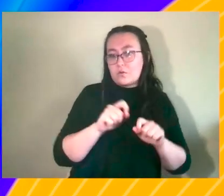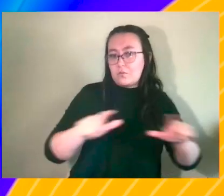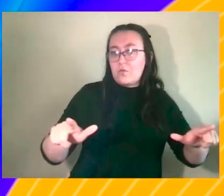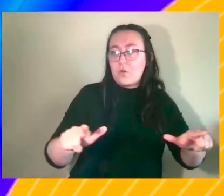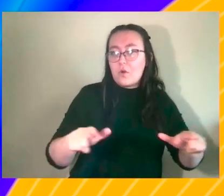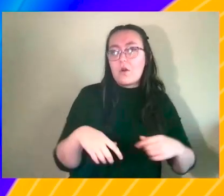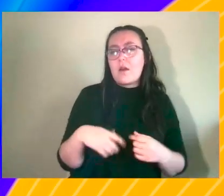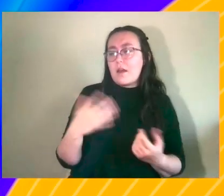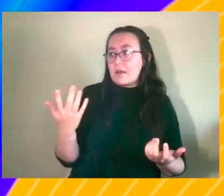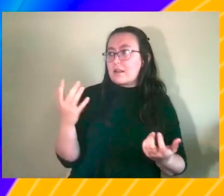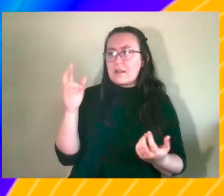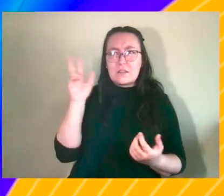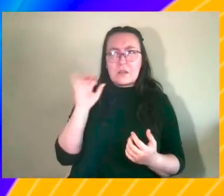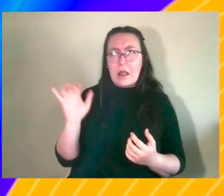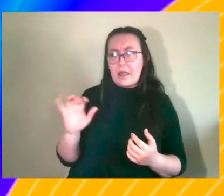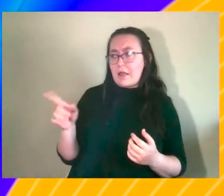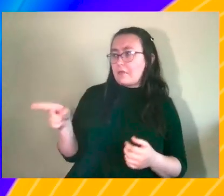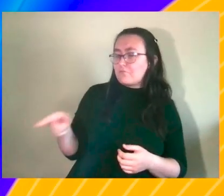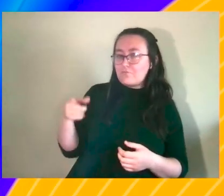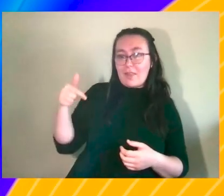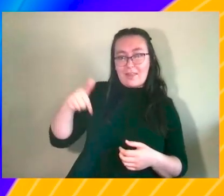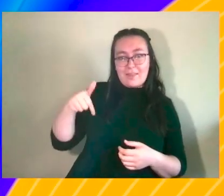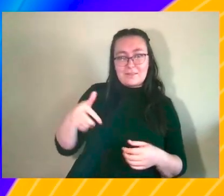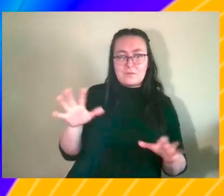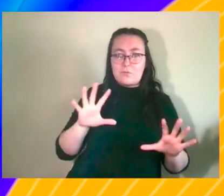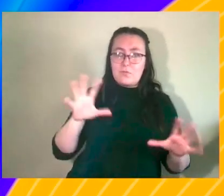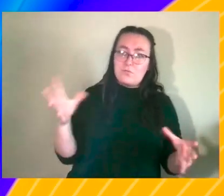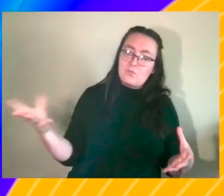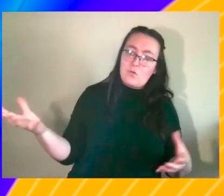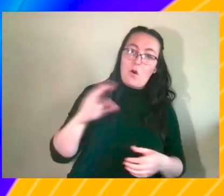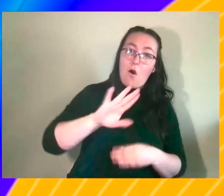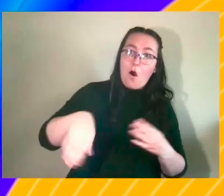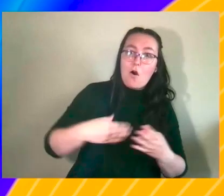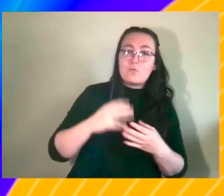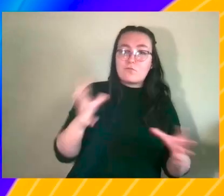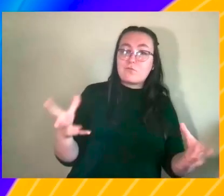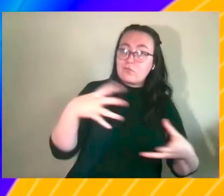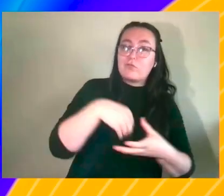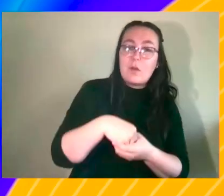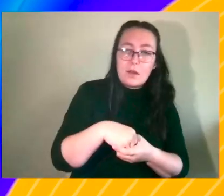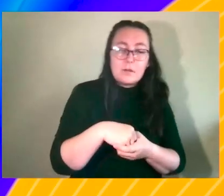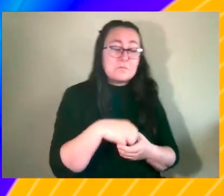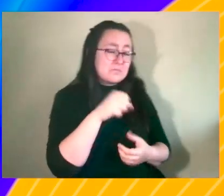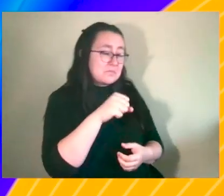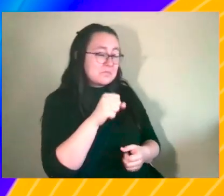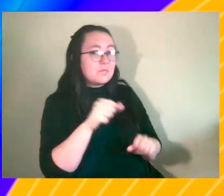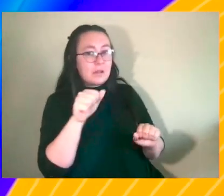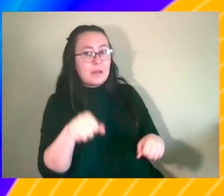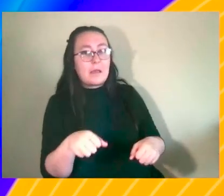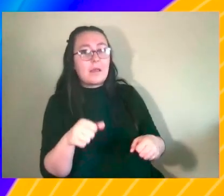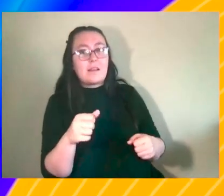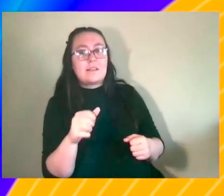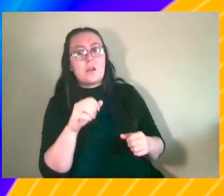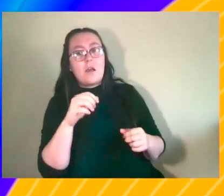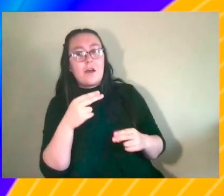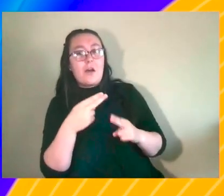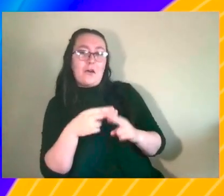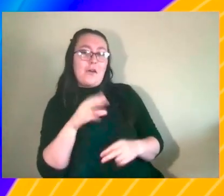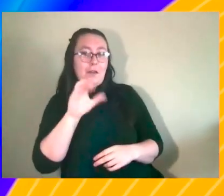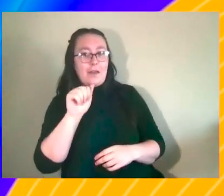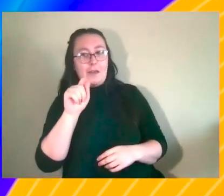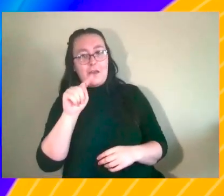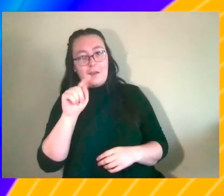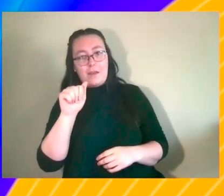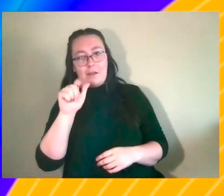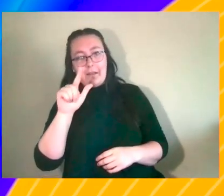that what you would say, or what's a better way to describe it? That's one of the ways you can describe it, hence the catalyst, right? It catalyzes all the code services underneath it. So under the